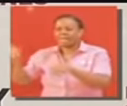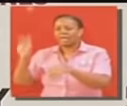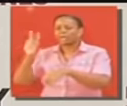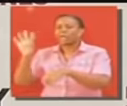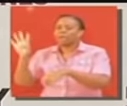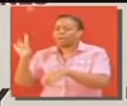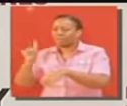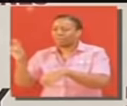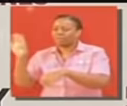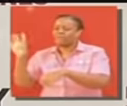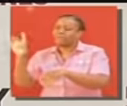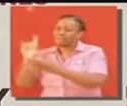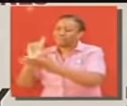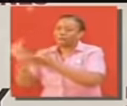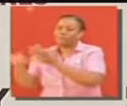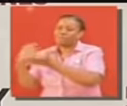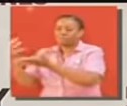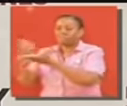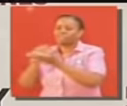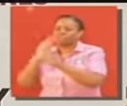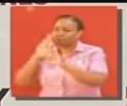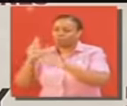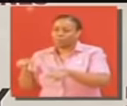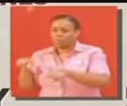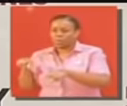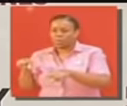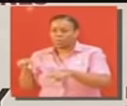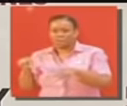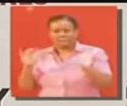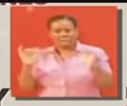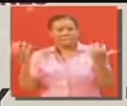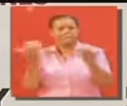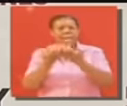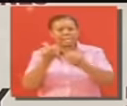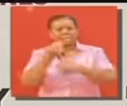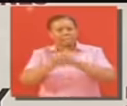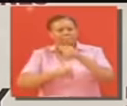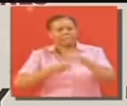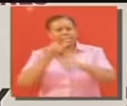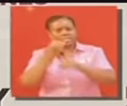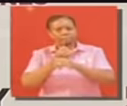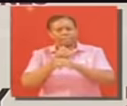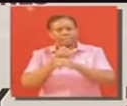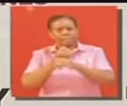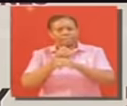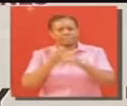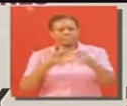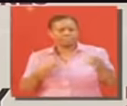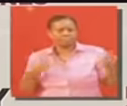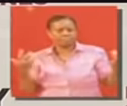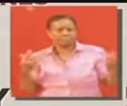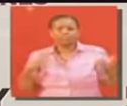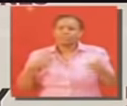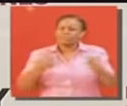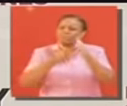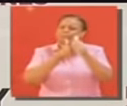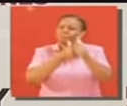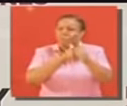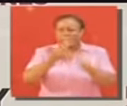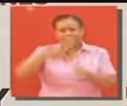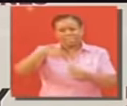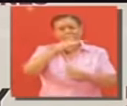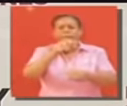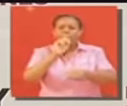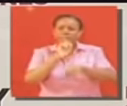at this point in time. And I'm happy to report that we are now sticking to those times after we did have